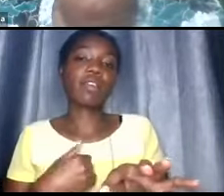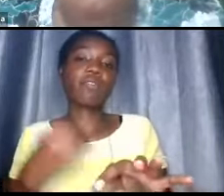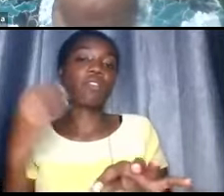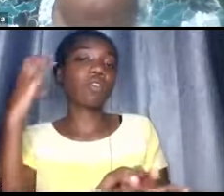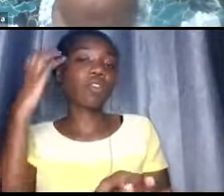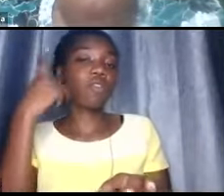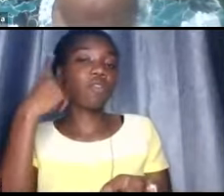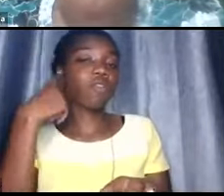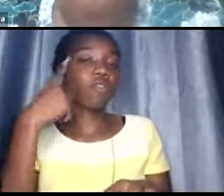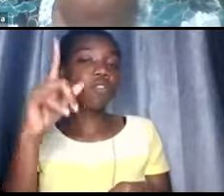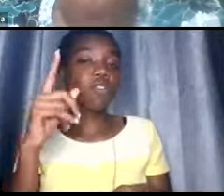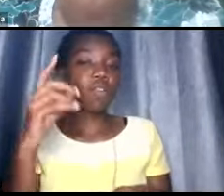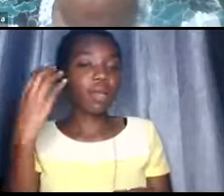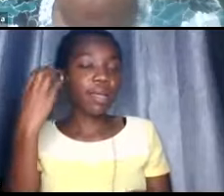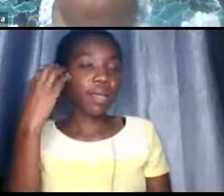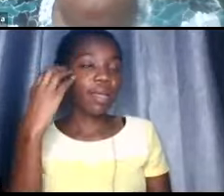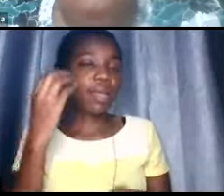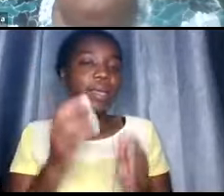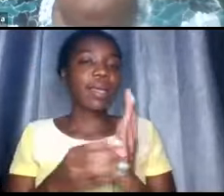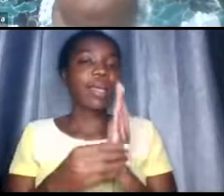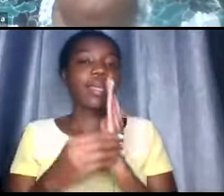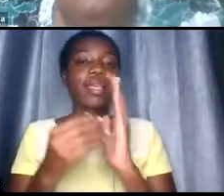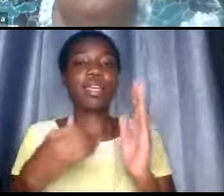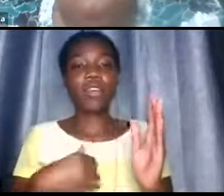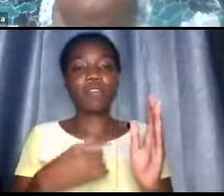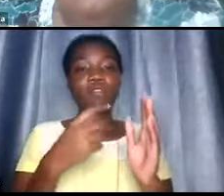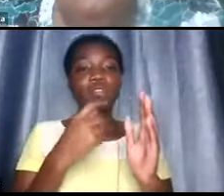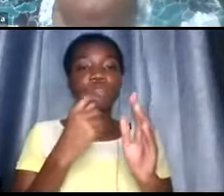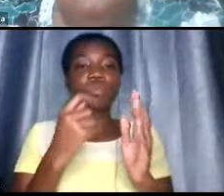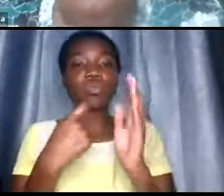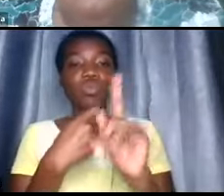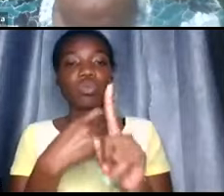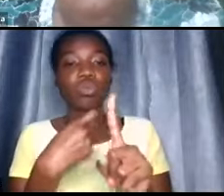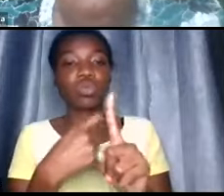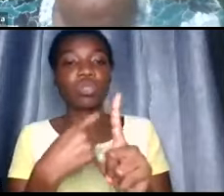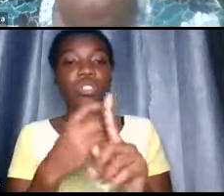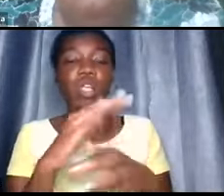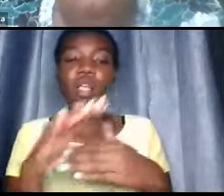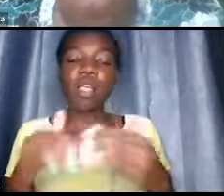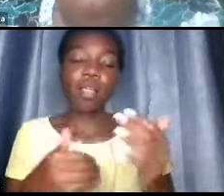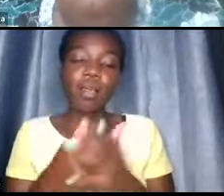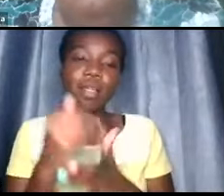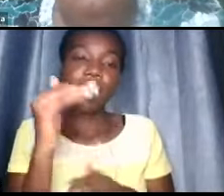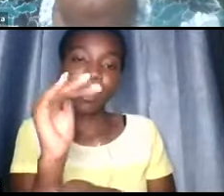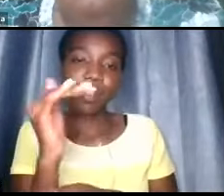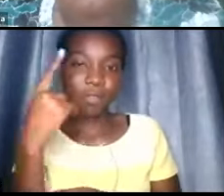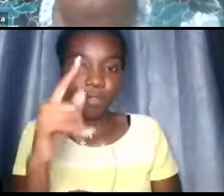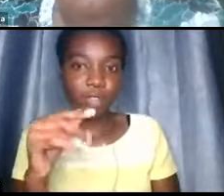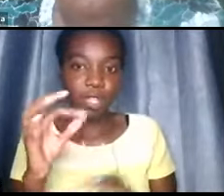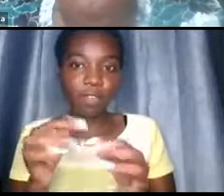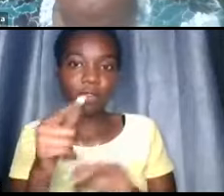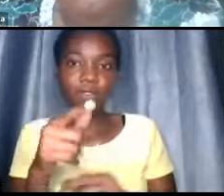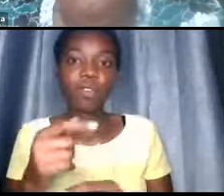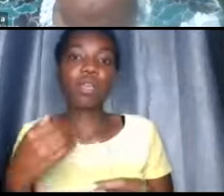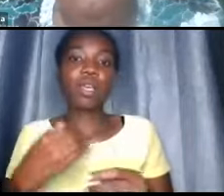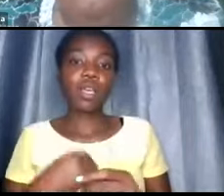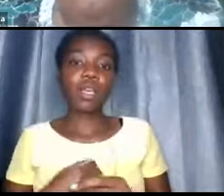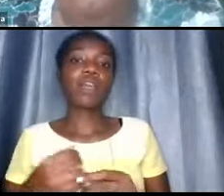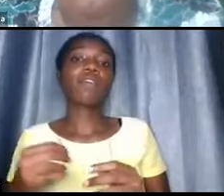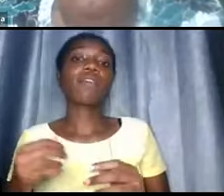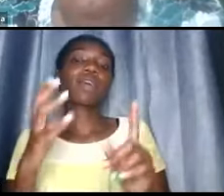Guidance, there are tools that everybody was asking for. So if you belong to the Get It Right WhatsApp group, I'll be sharing the